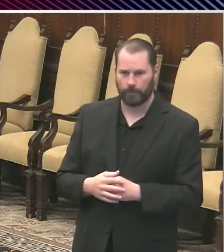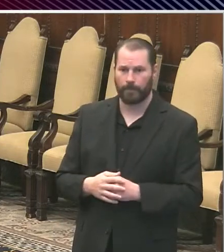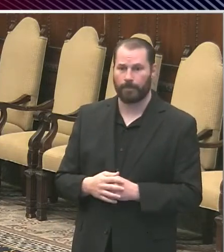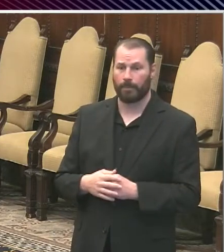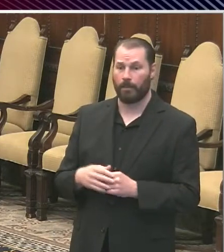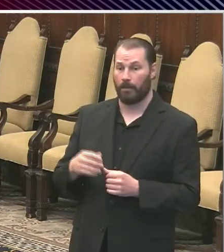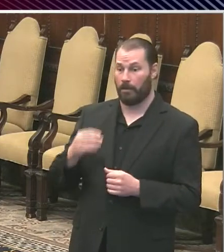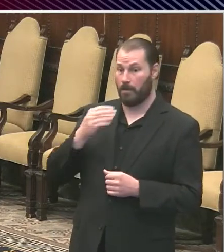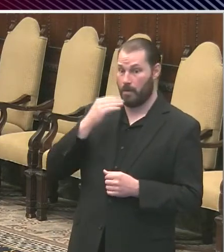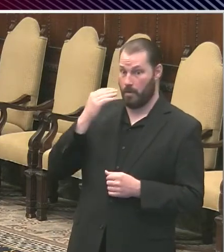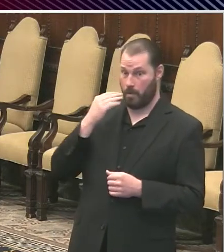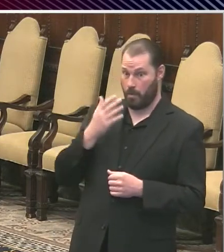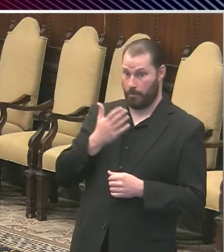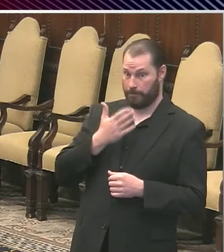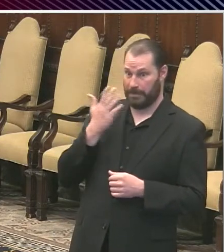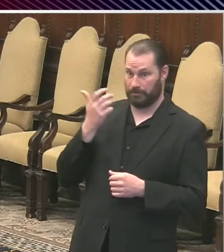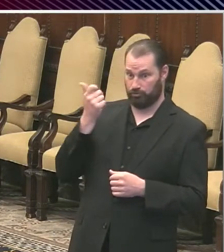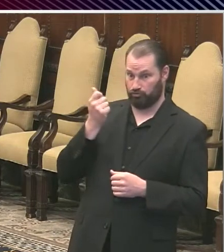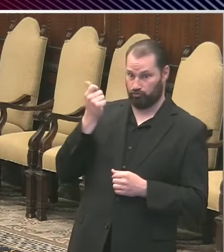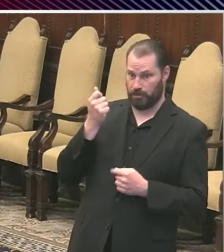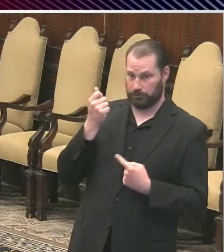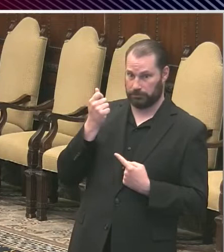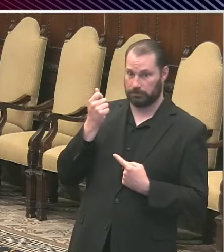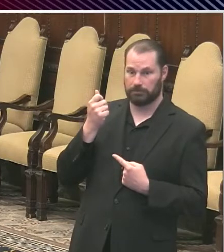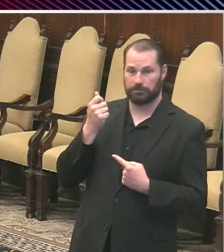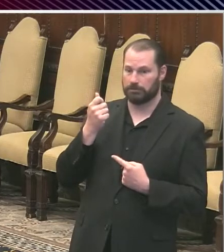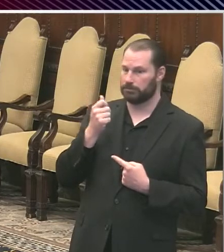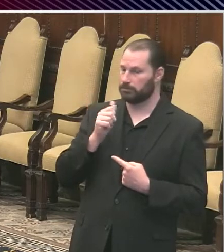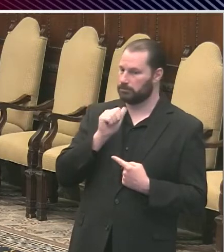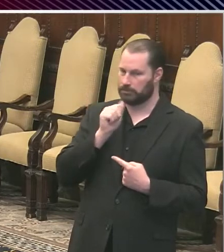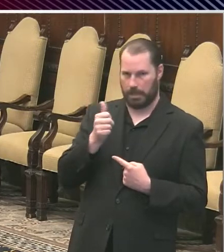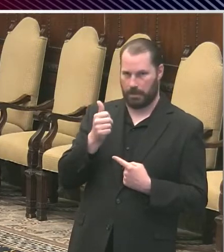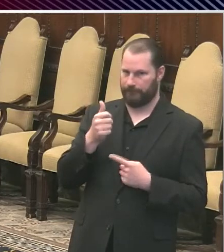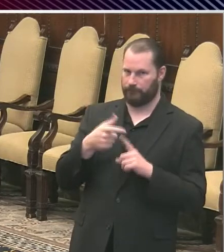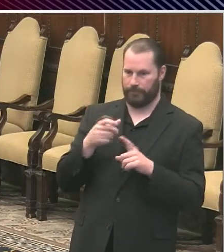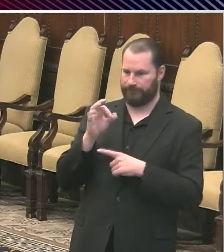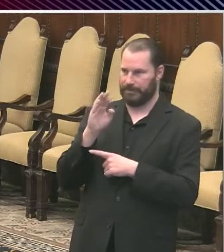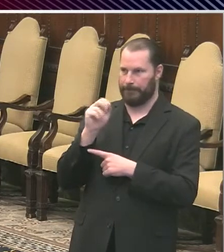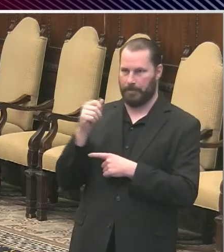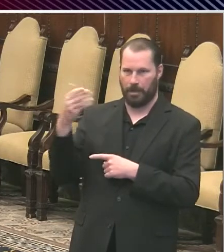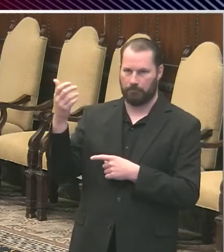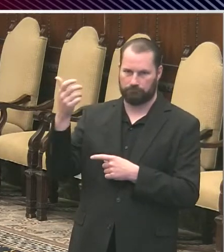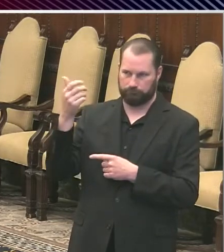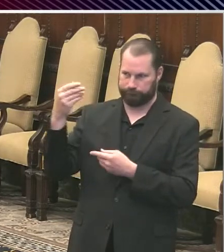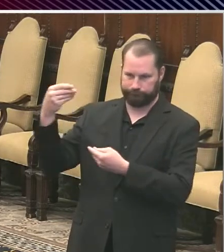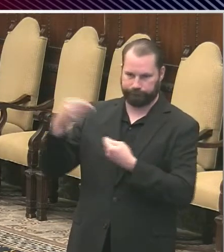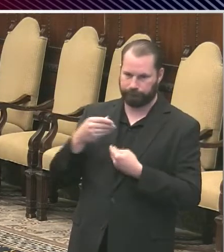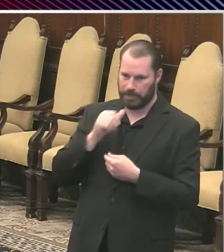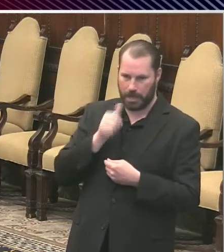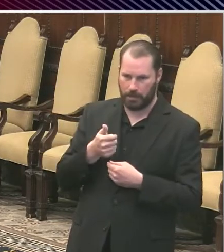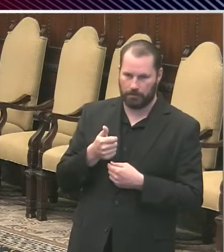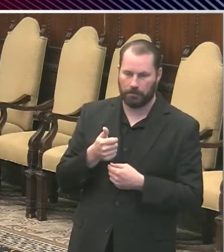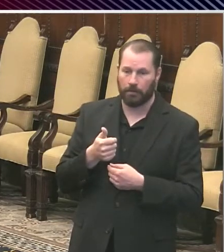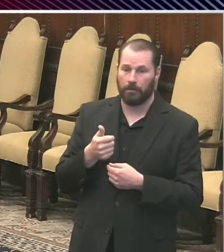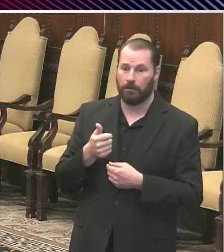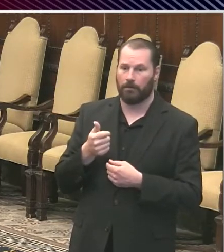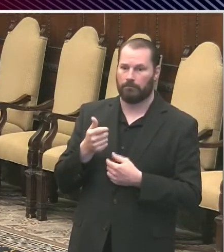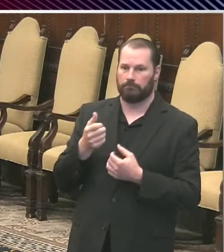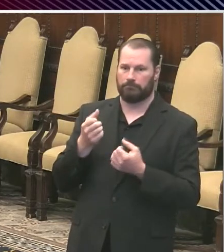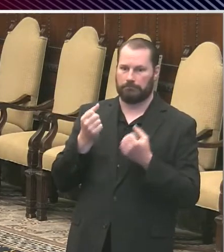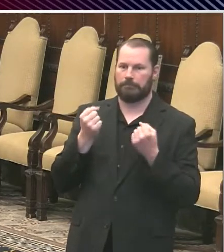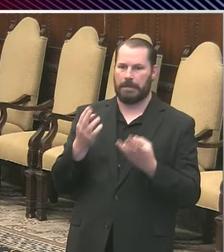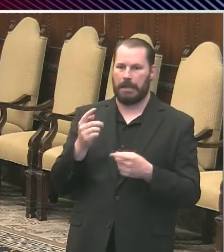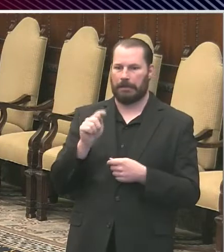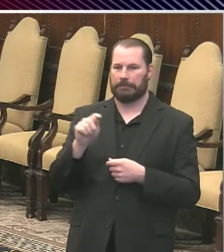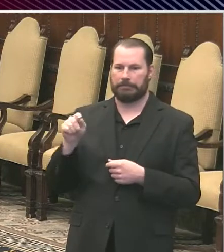grants, those are not actually from FEMA per se. They're actually, there are a number of federal programs. FEMA is probably the last resort.